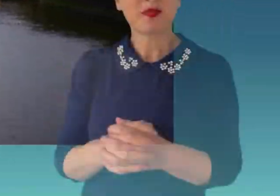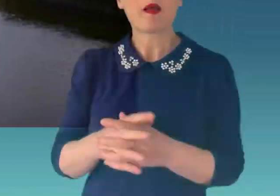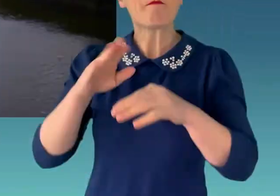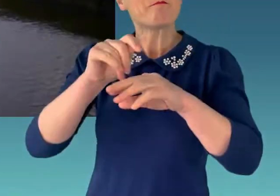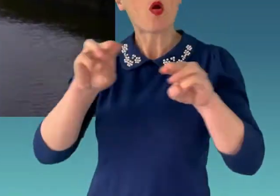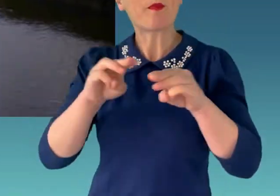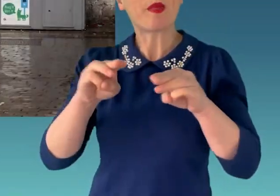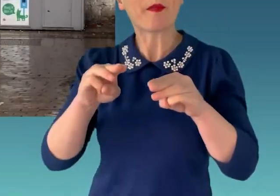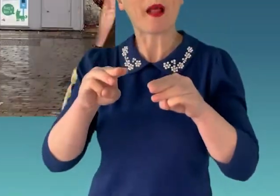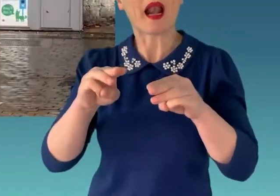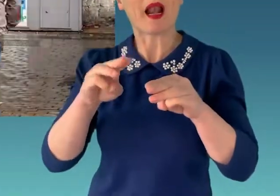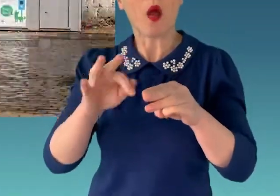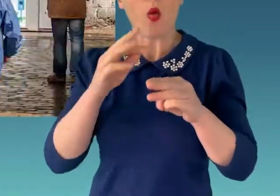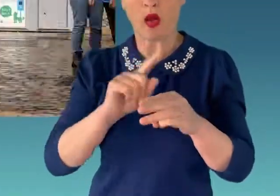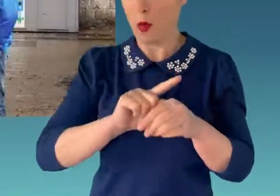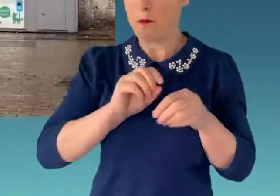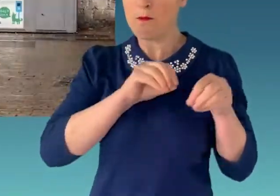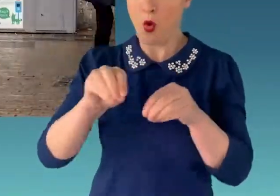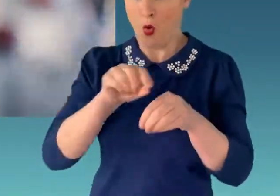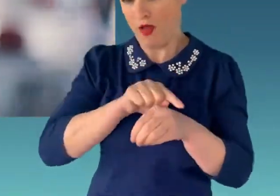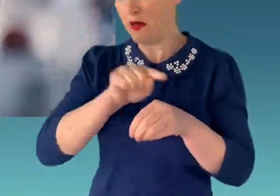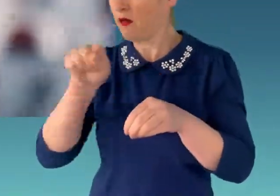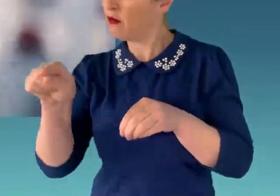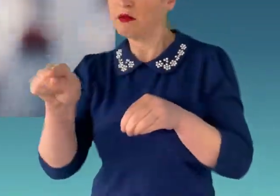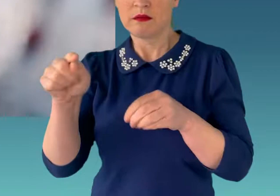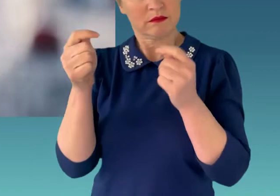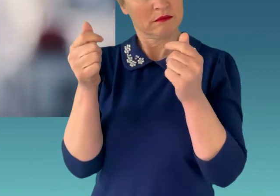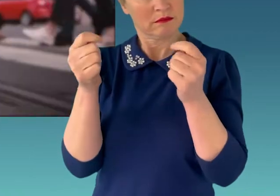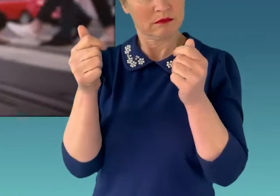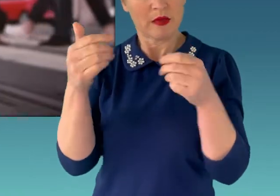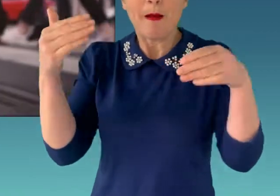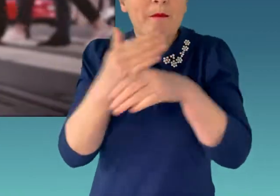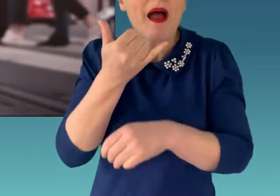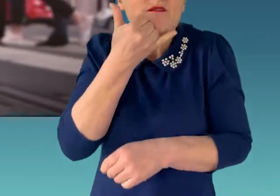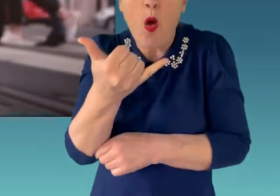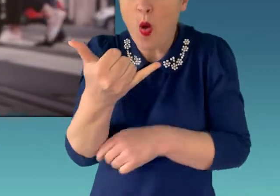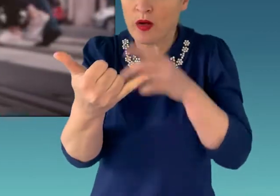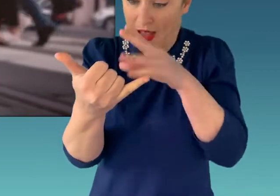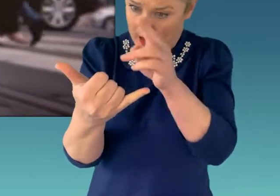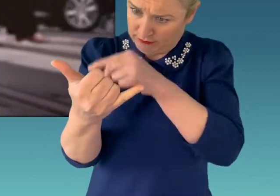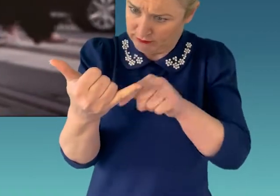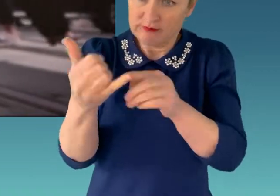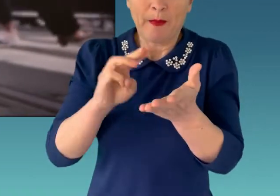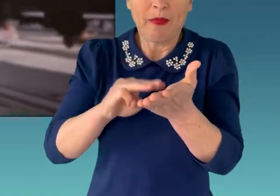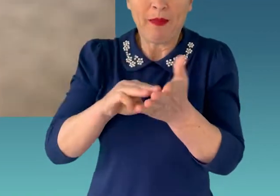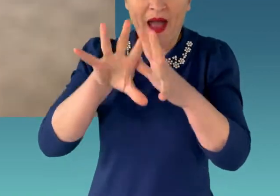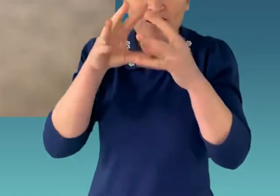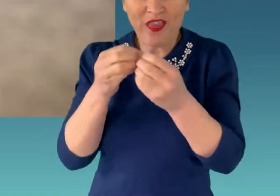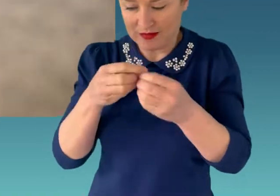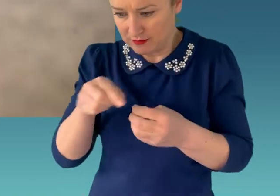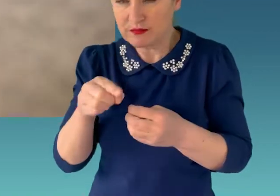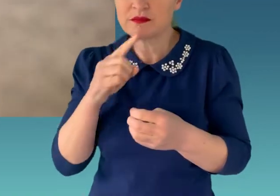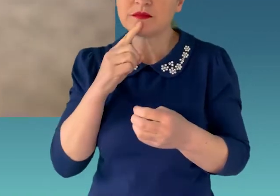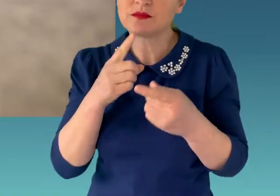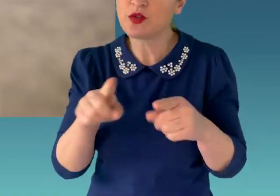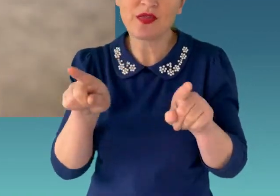For most people, getting from A to B has never been easier. With just a phone, the whole world can be navigated. But it's not the same